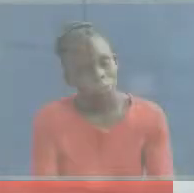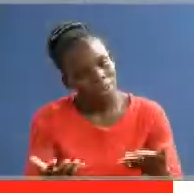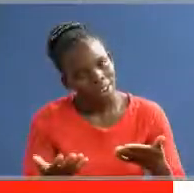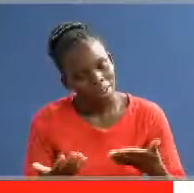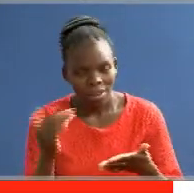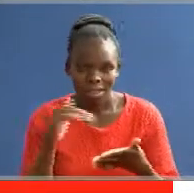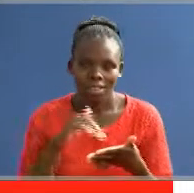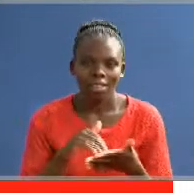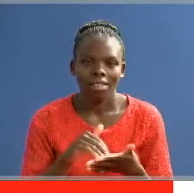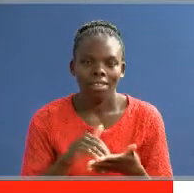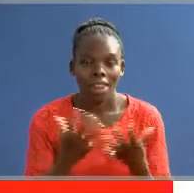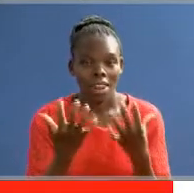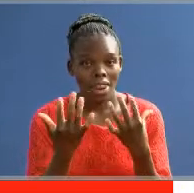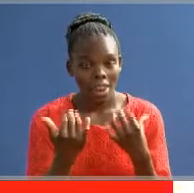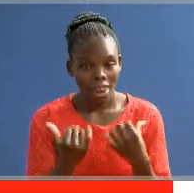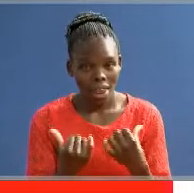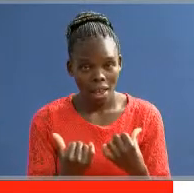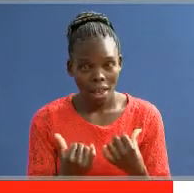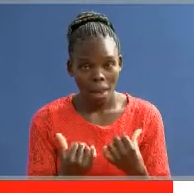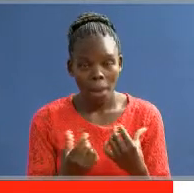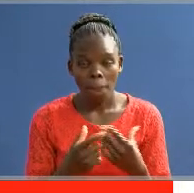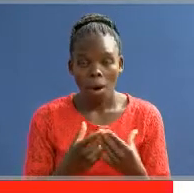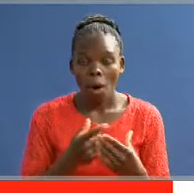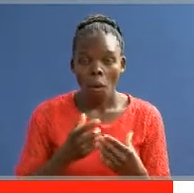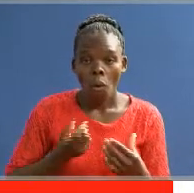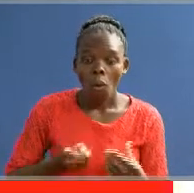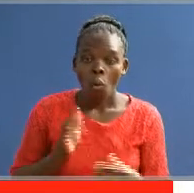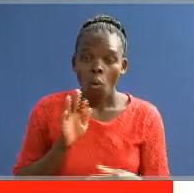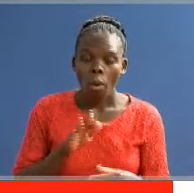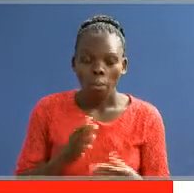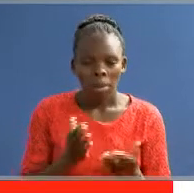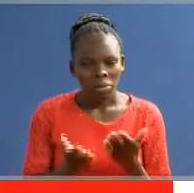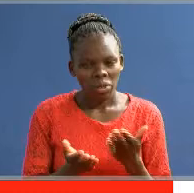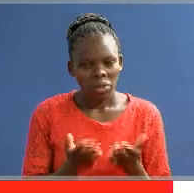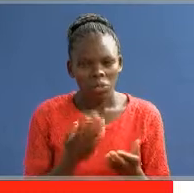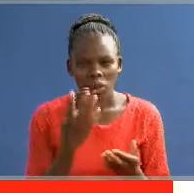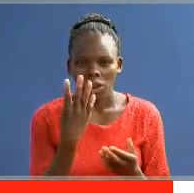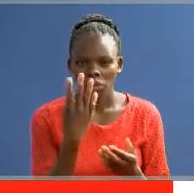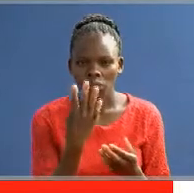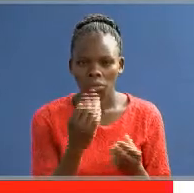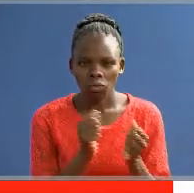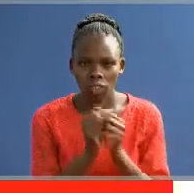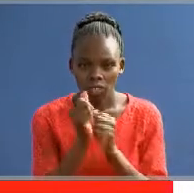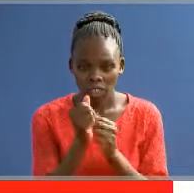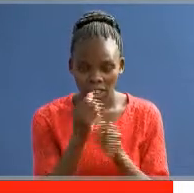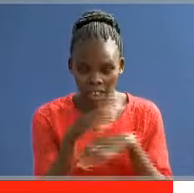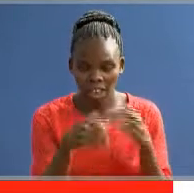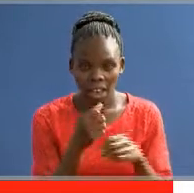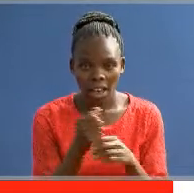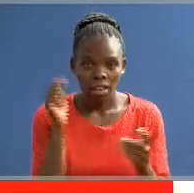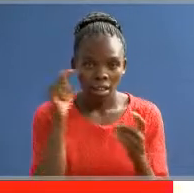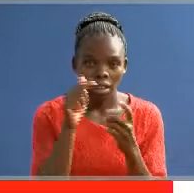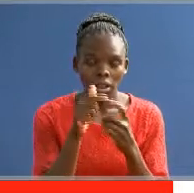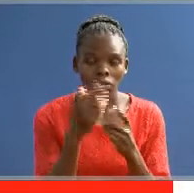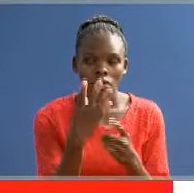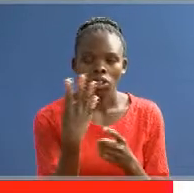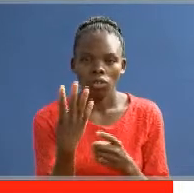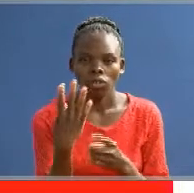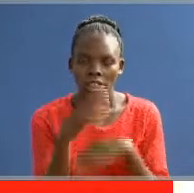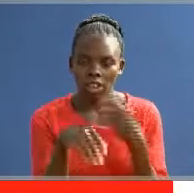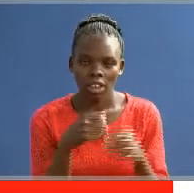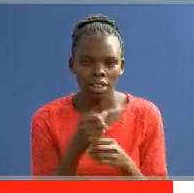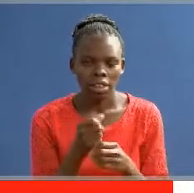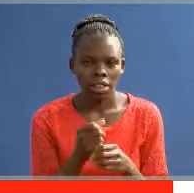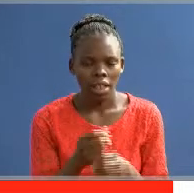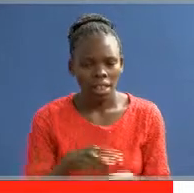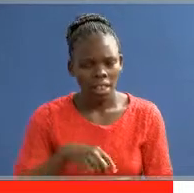welcome back. Now, among women between the ages of 15 and 44 in Kenya, cervical cancer ranks as the